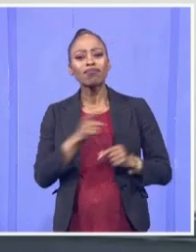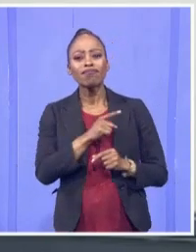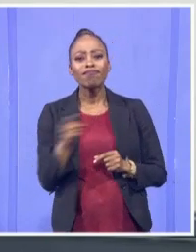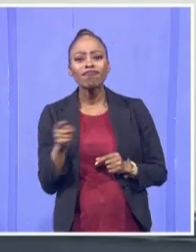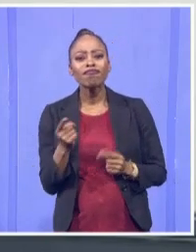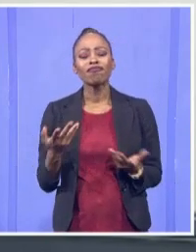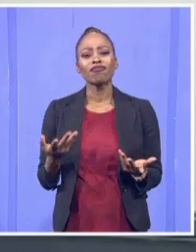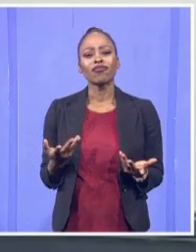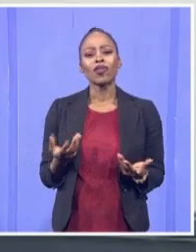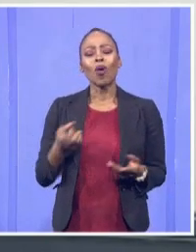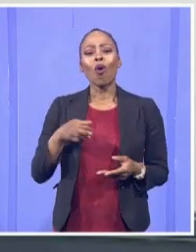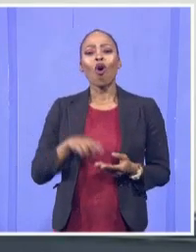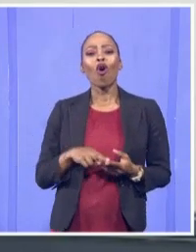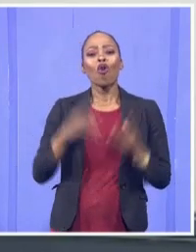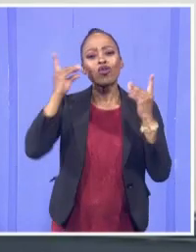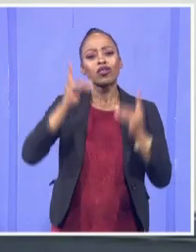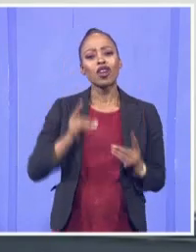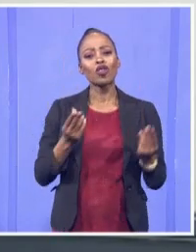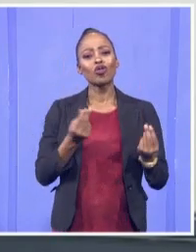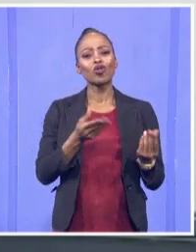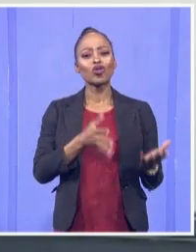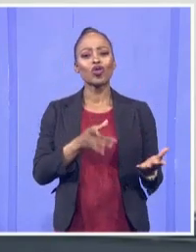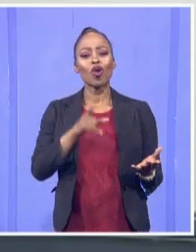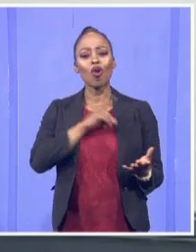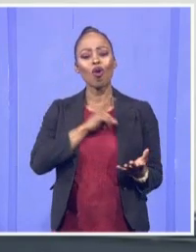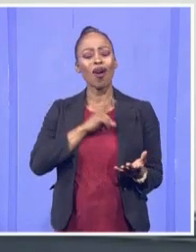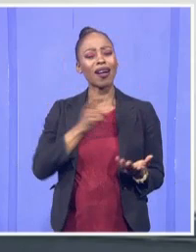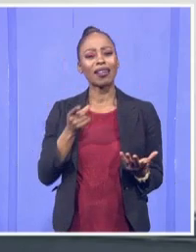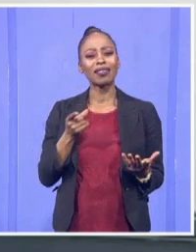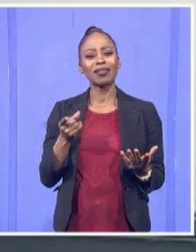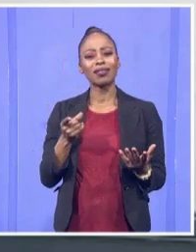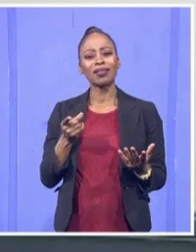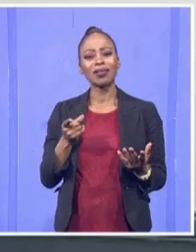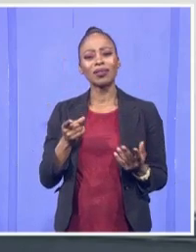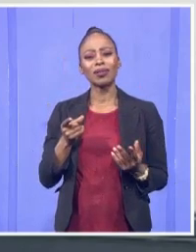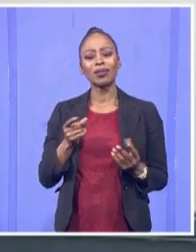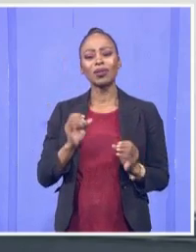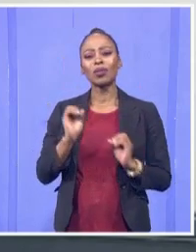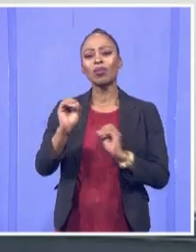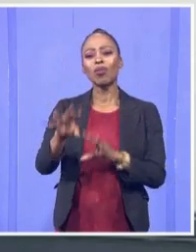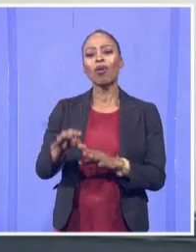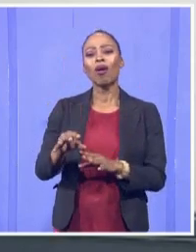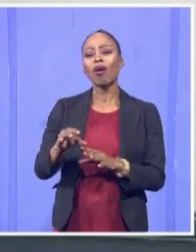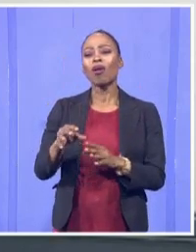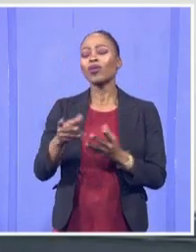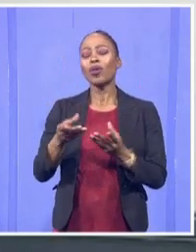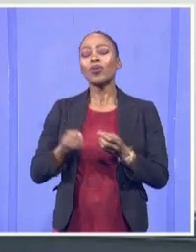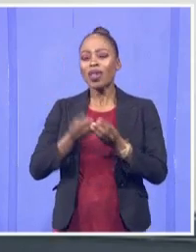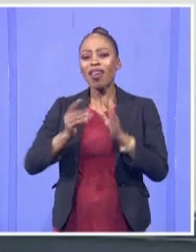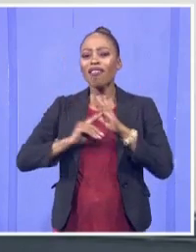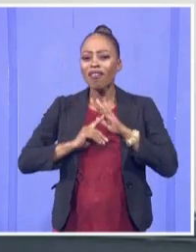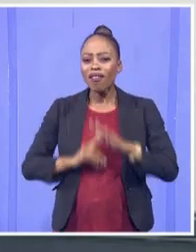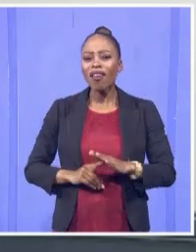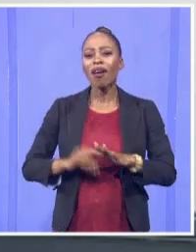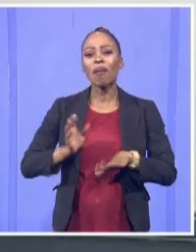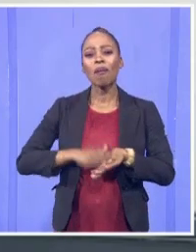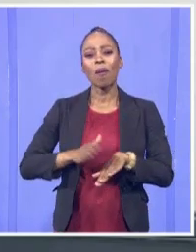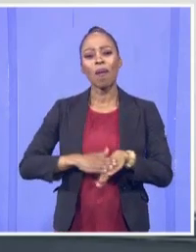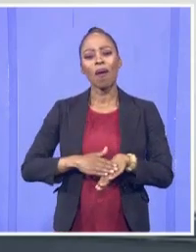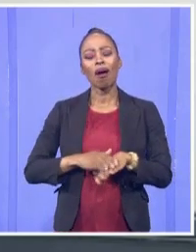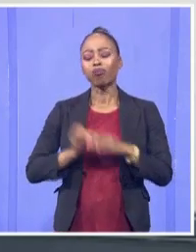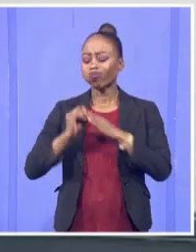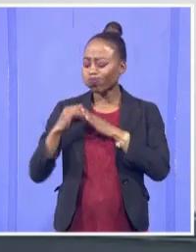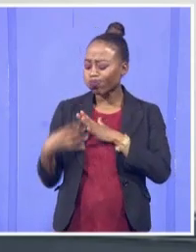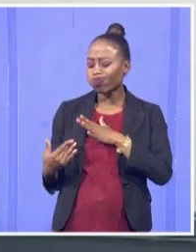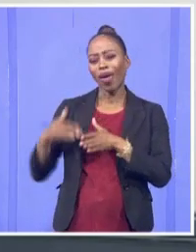of placing them with an unacceptable level of anxiety, and many other